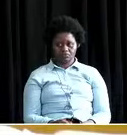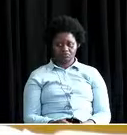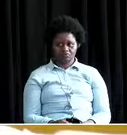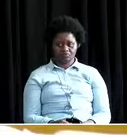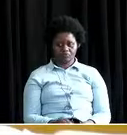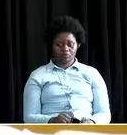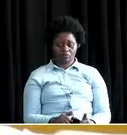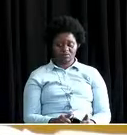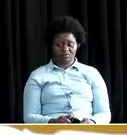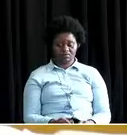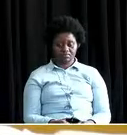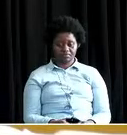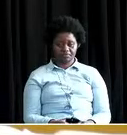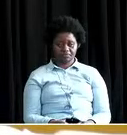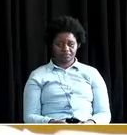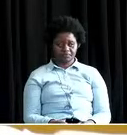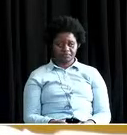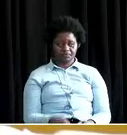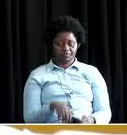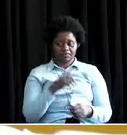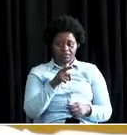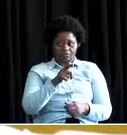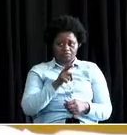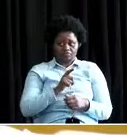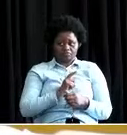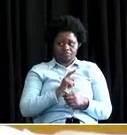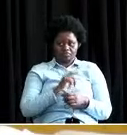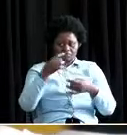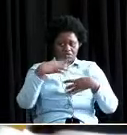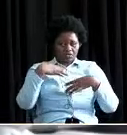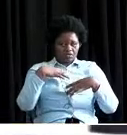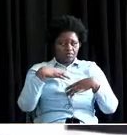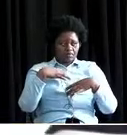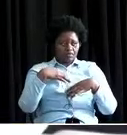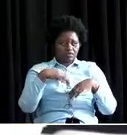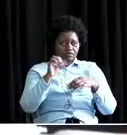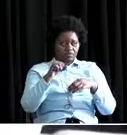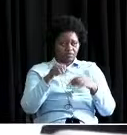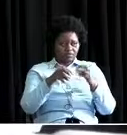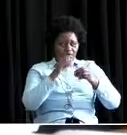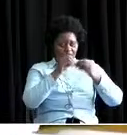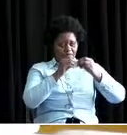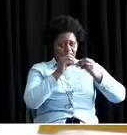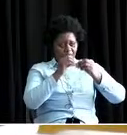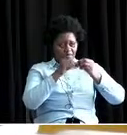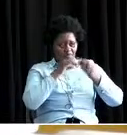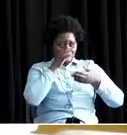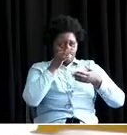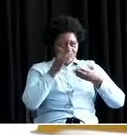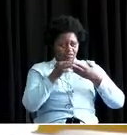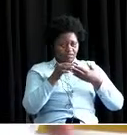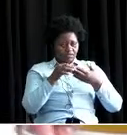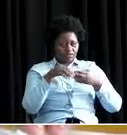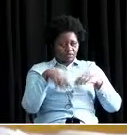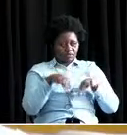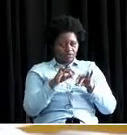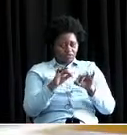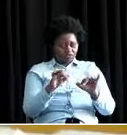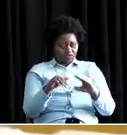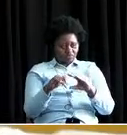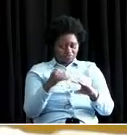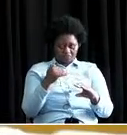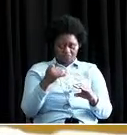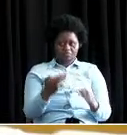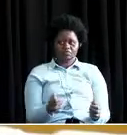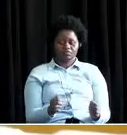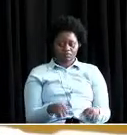Yes, I'm told that Councillor Ben has submitted his amendment, proposed amendment on the chat.